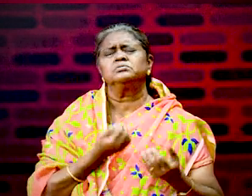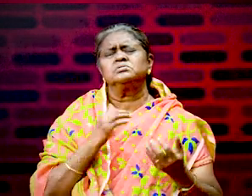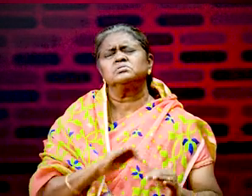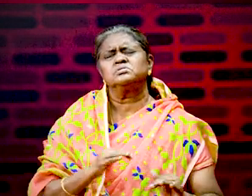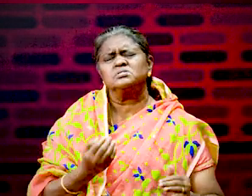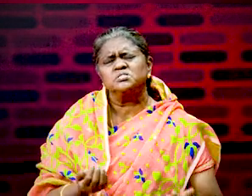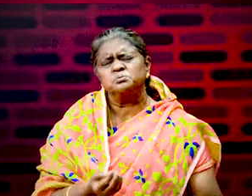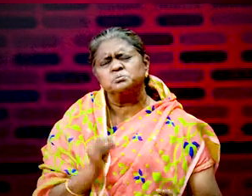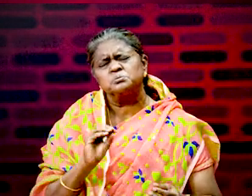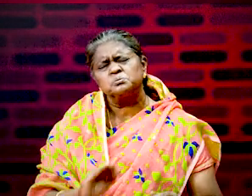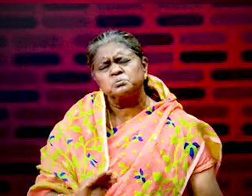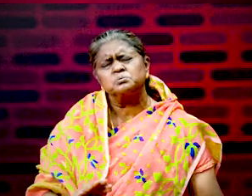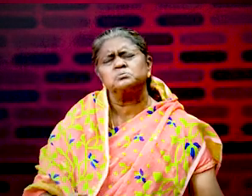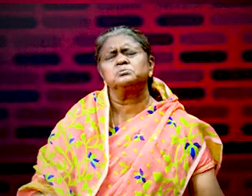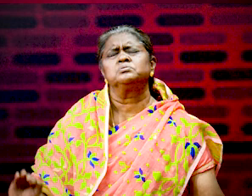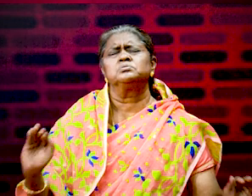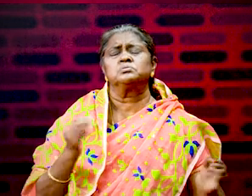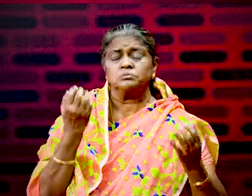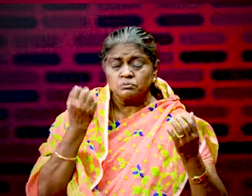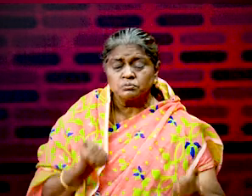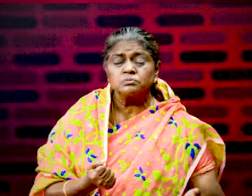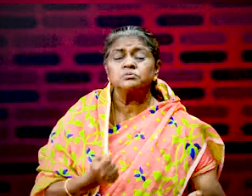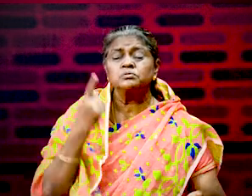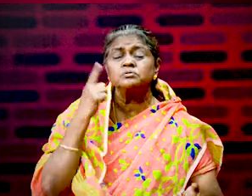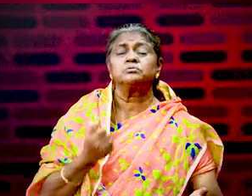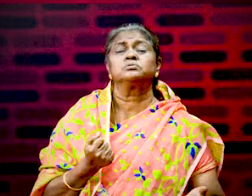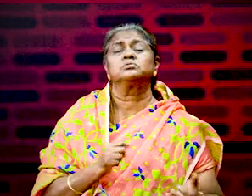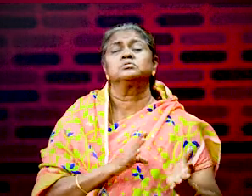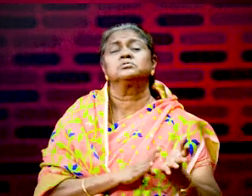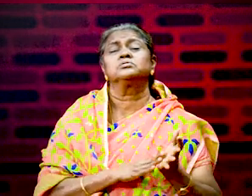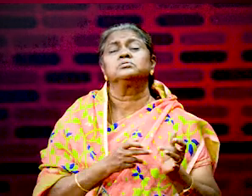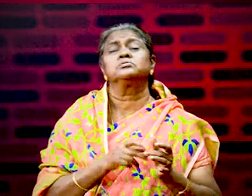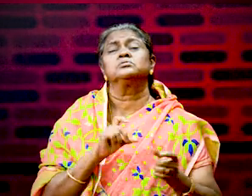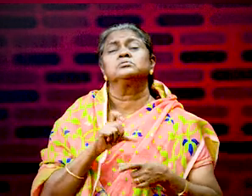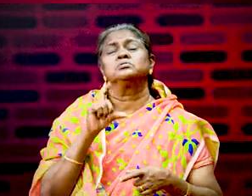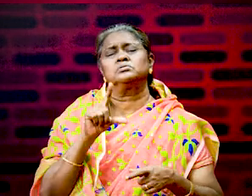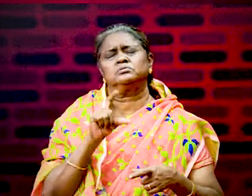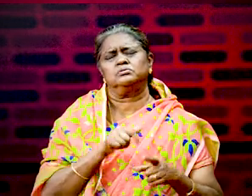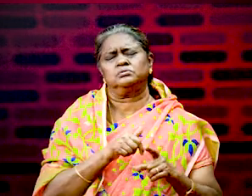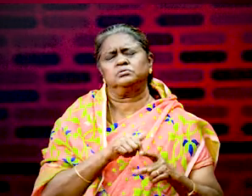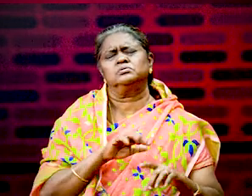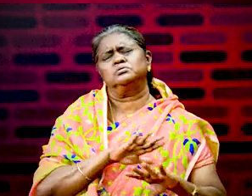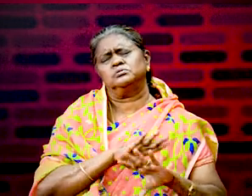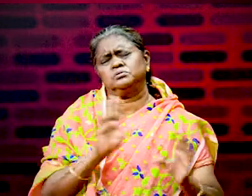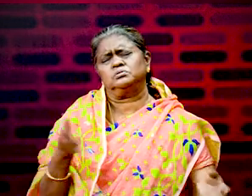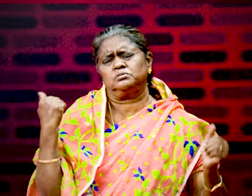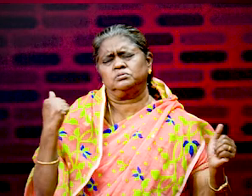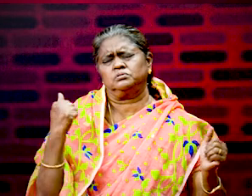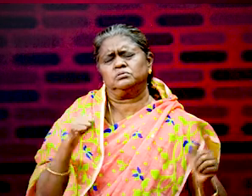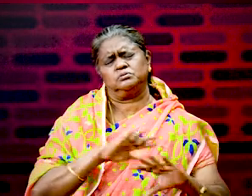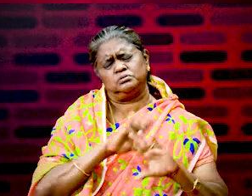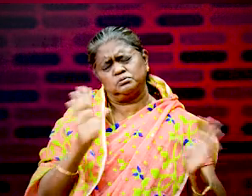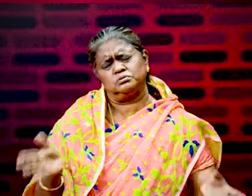children receive miracles from your hands, oh God. Strengthen their hearts to overcome all the evil and all the